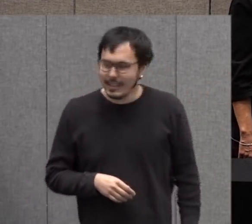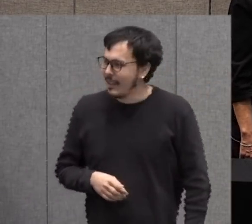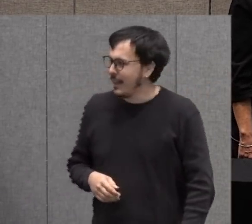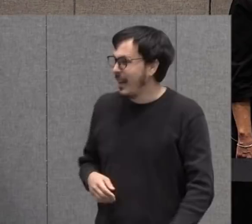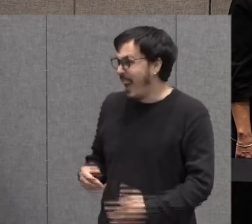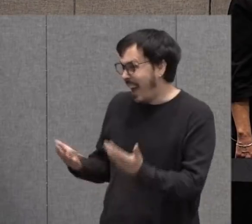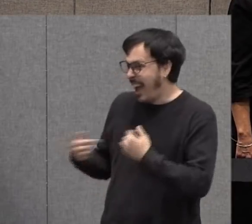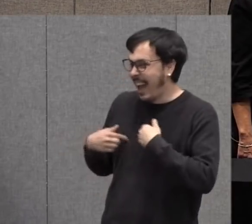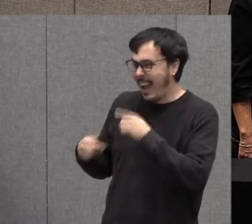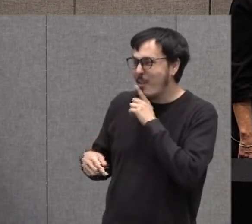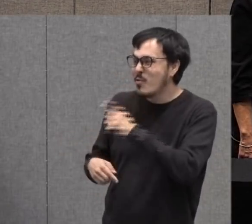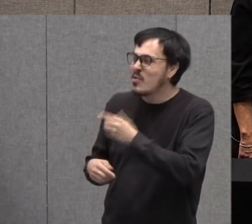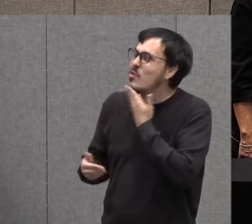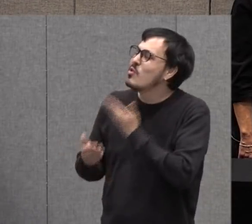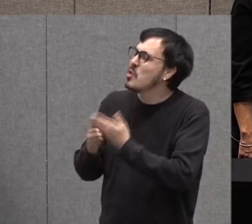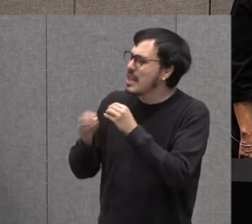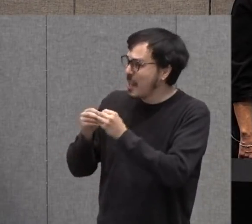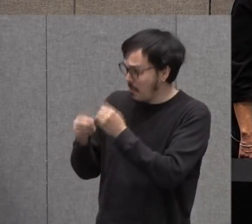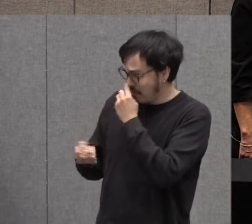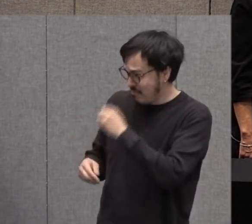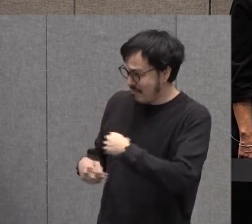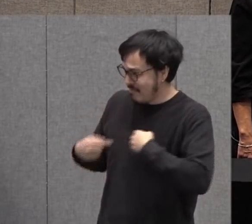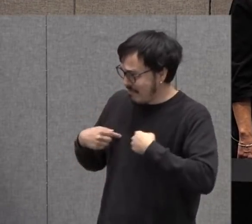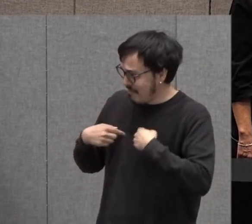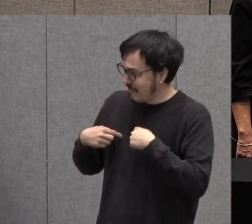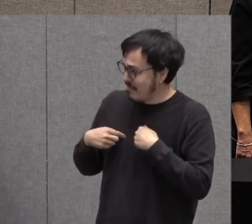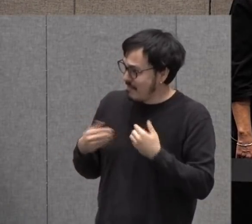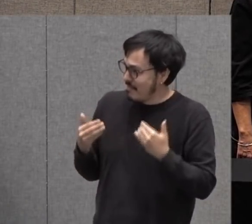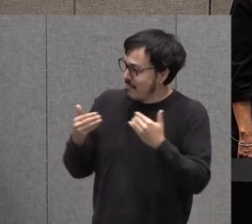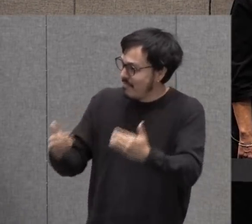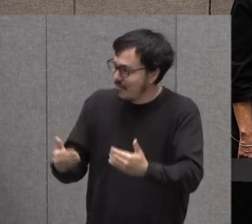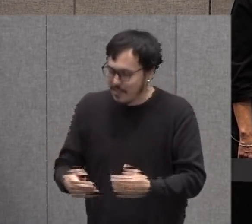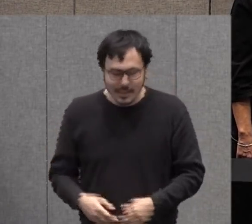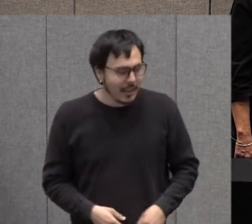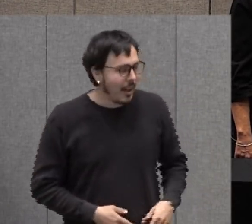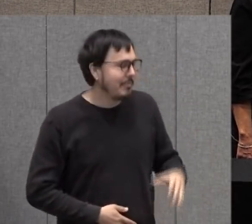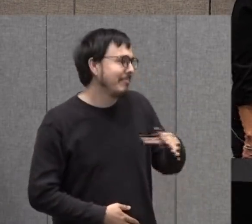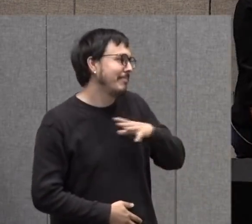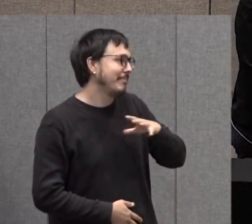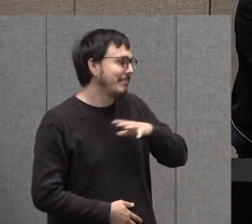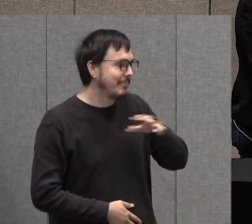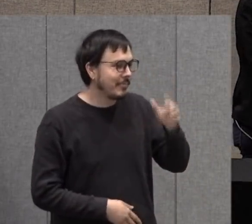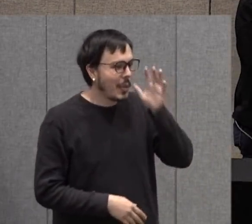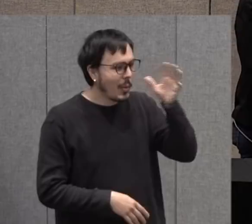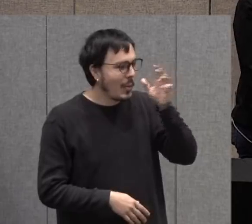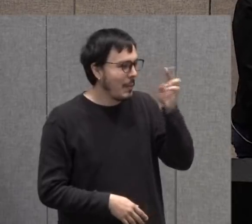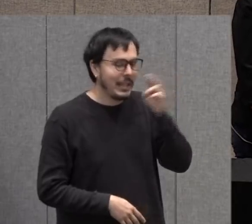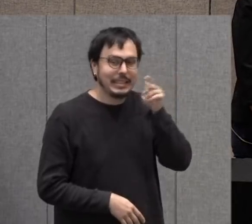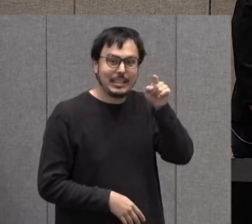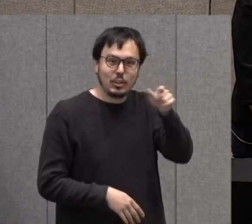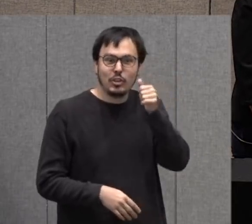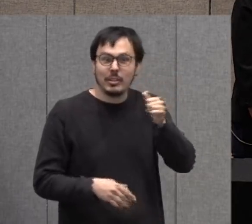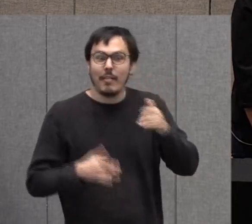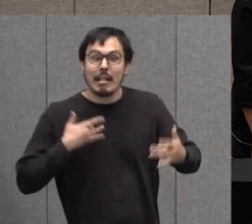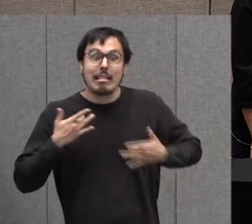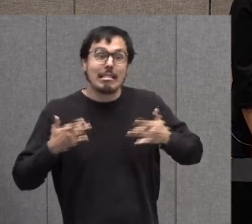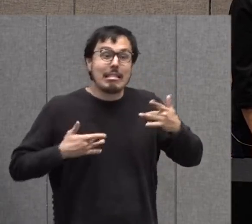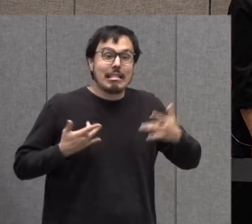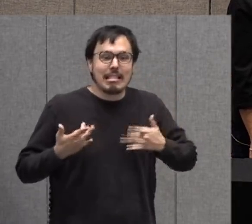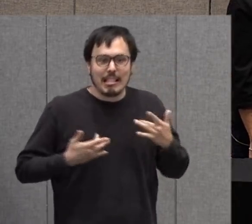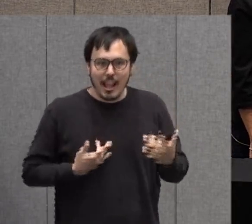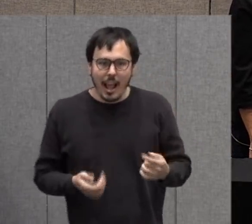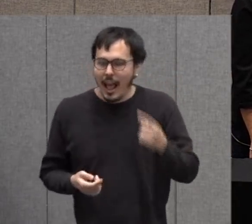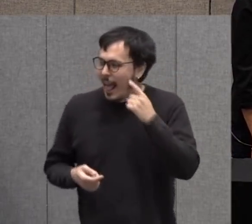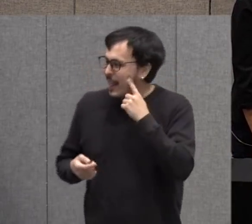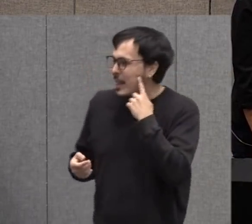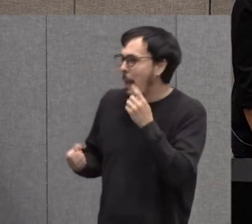know what? We're going to let her go. She has the best number. Her eyes have a sparkle of the best number. Okay. Because I have a feeling a lot of our